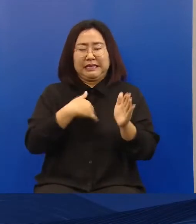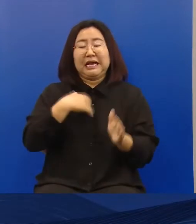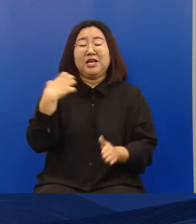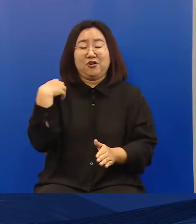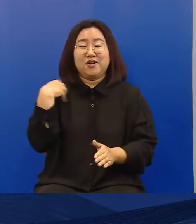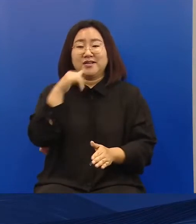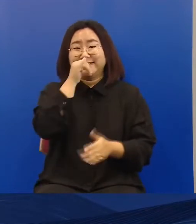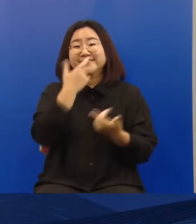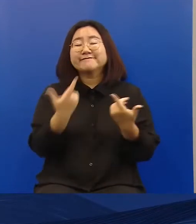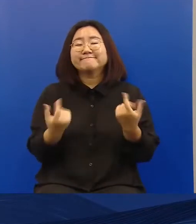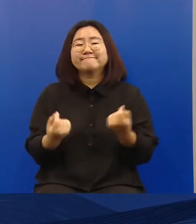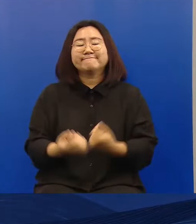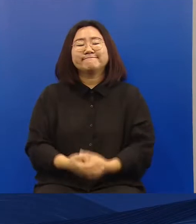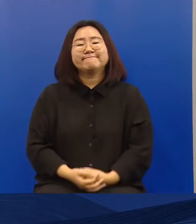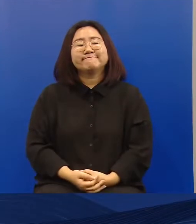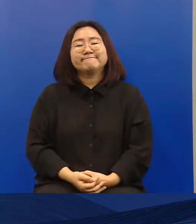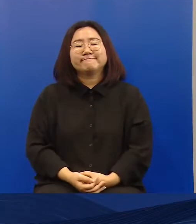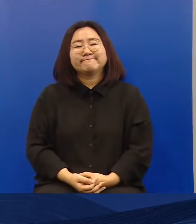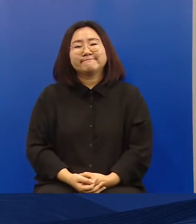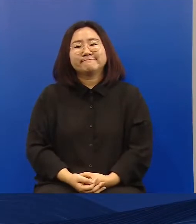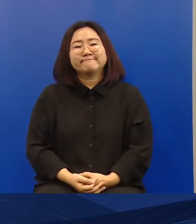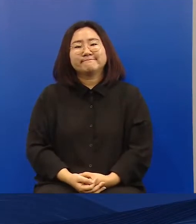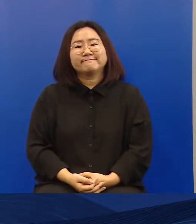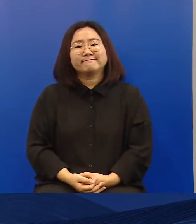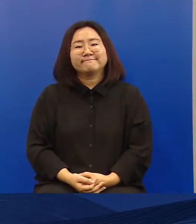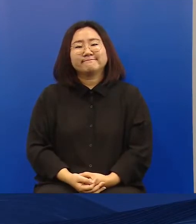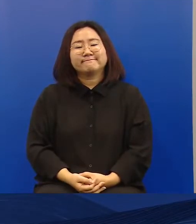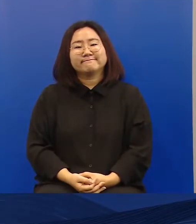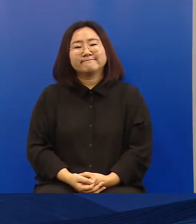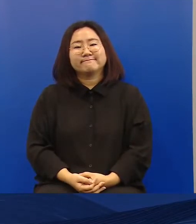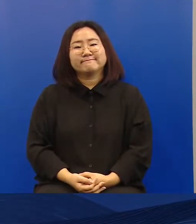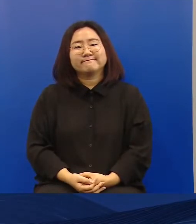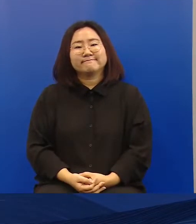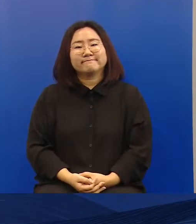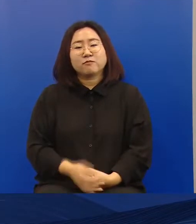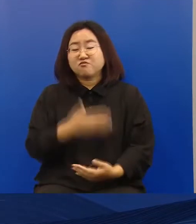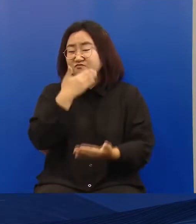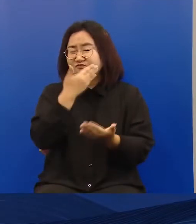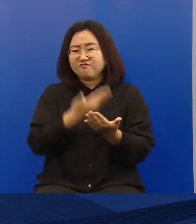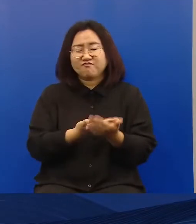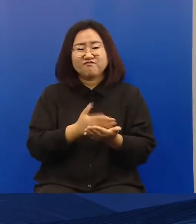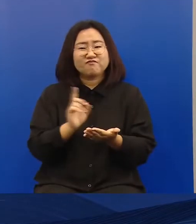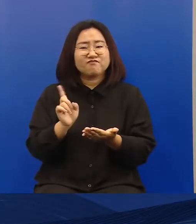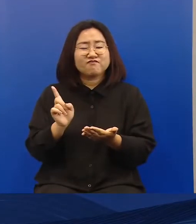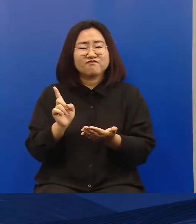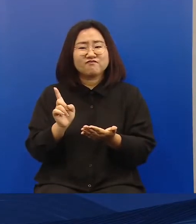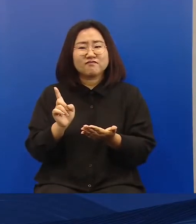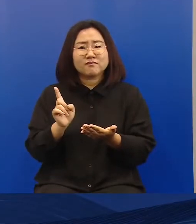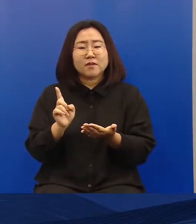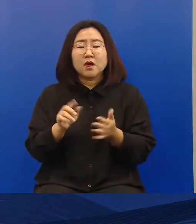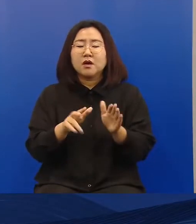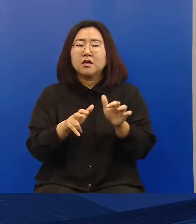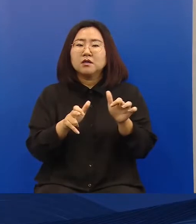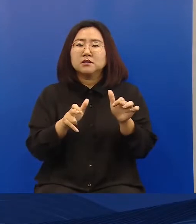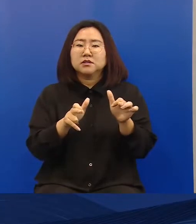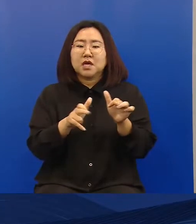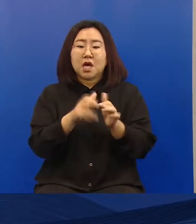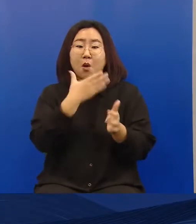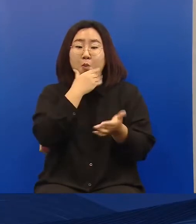And as a member of the National Assembly, I believe I have some roles to do. Most importantly,